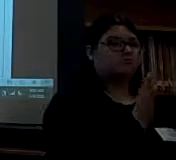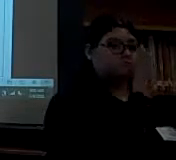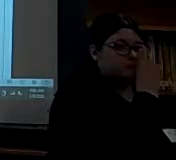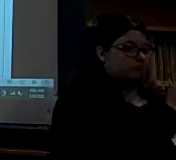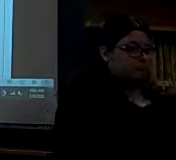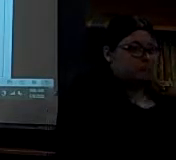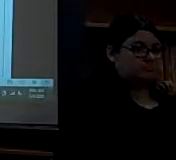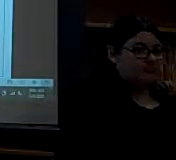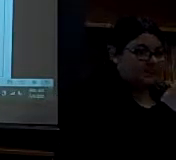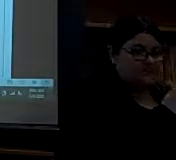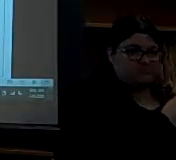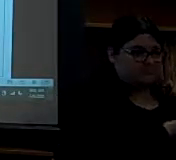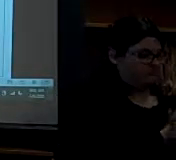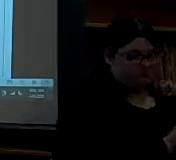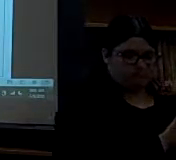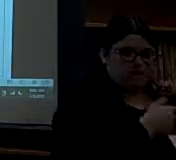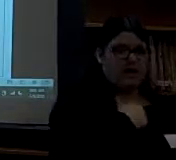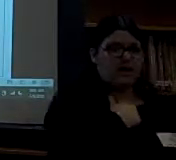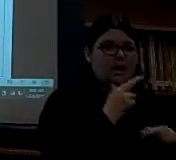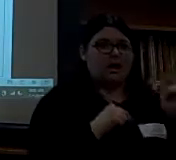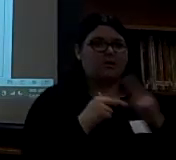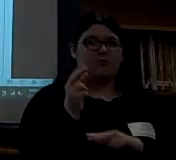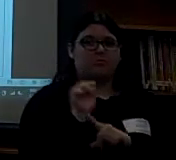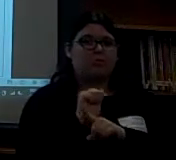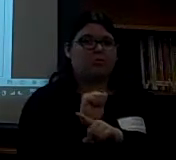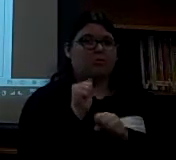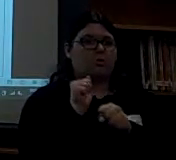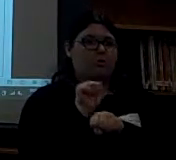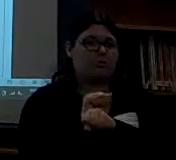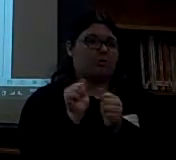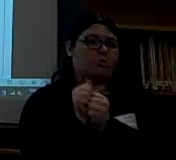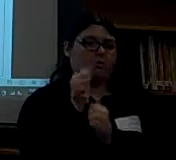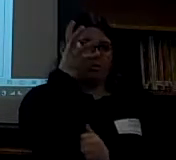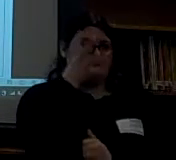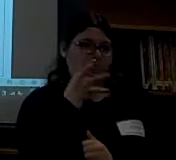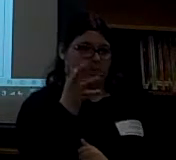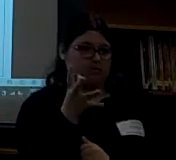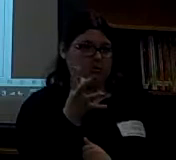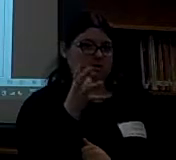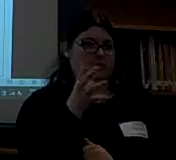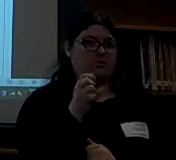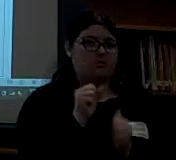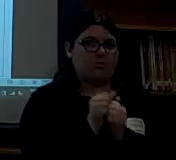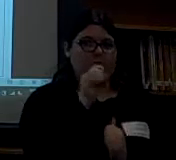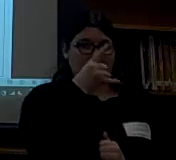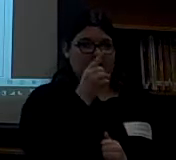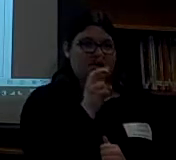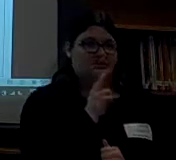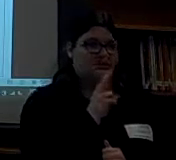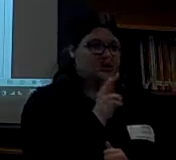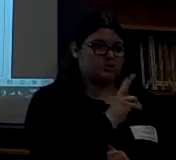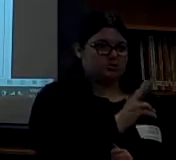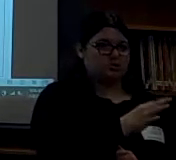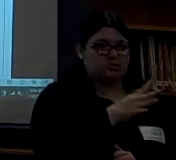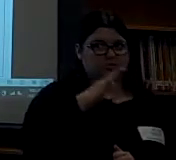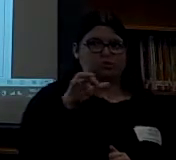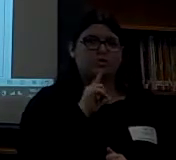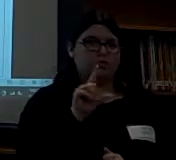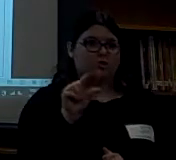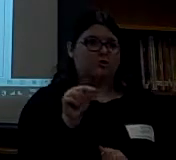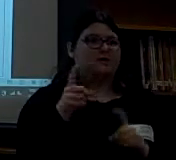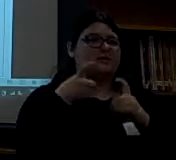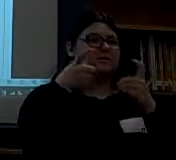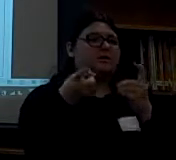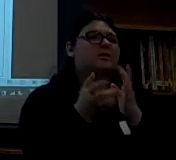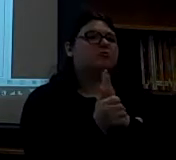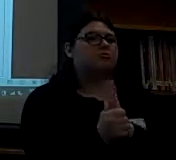anymore. What I do now is I have built a practice working with parents of children ages 2 to 20, and it's really about giving practical